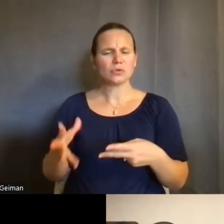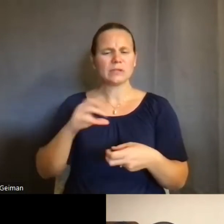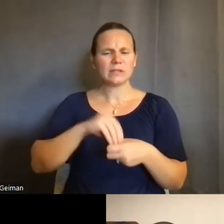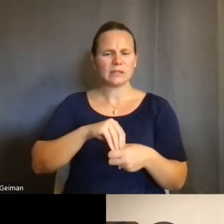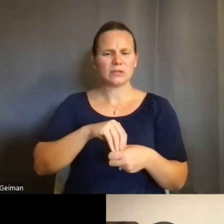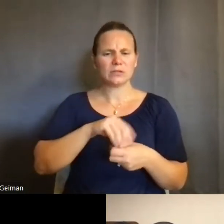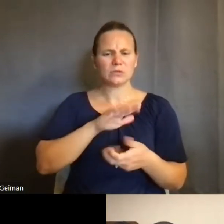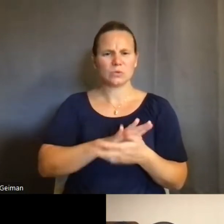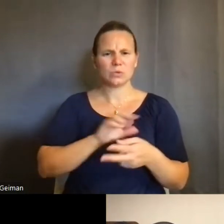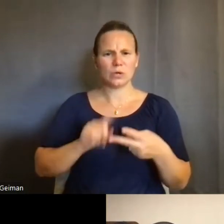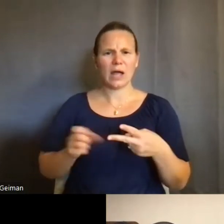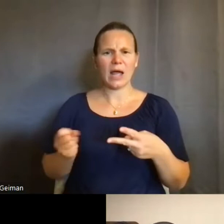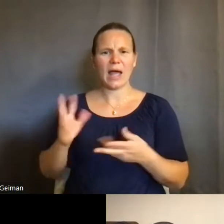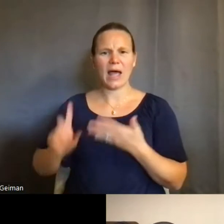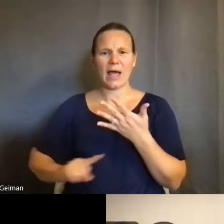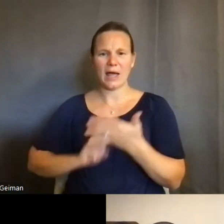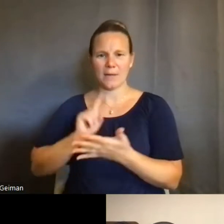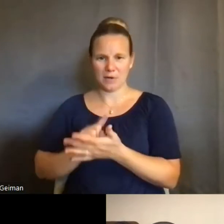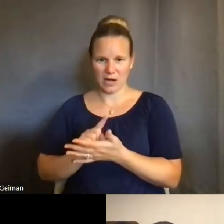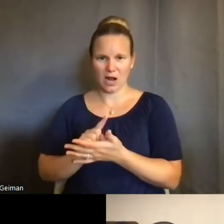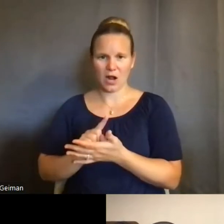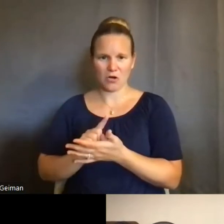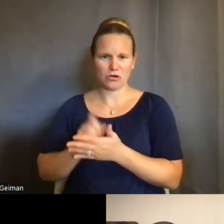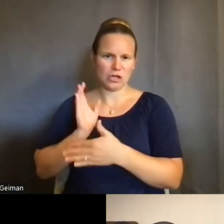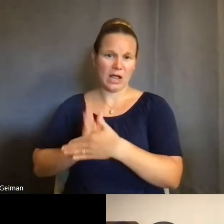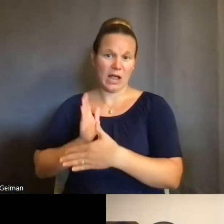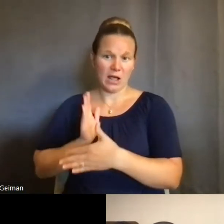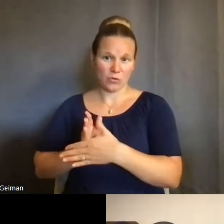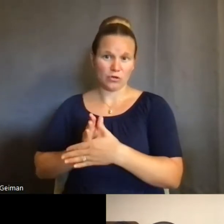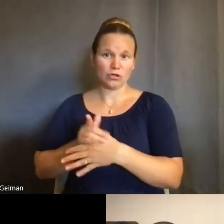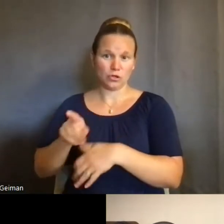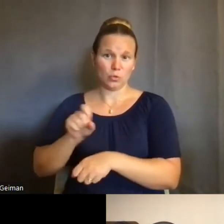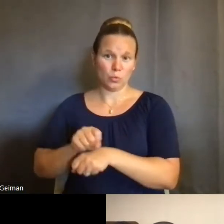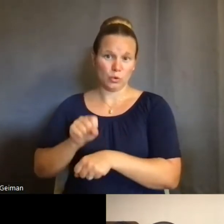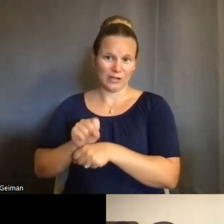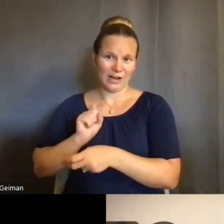many hours on average do you put in each week?